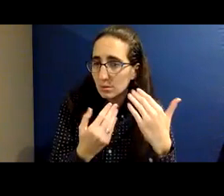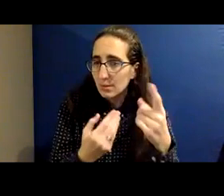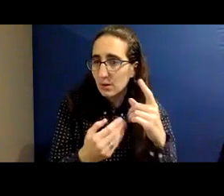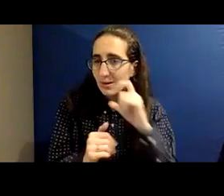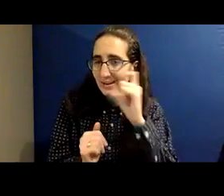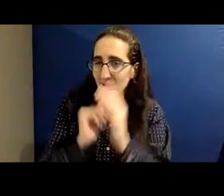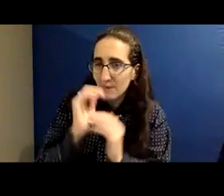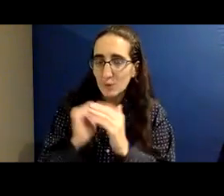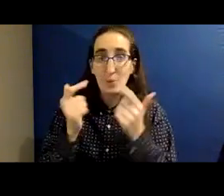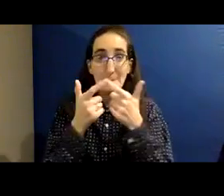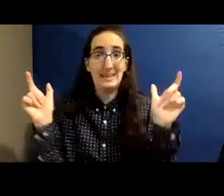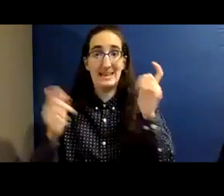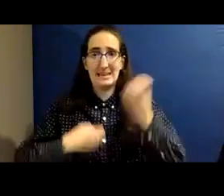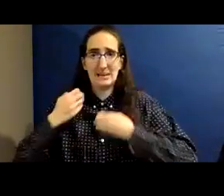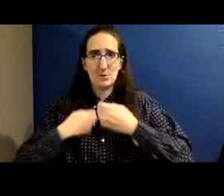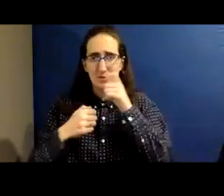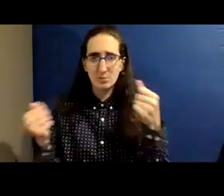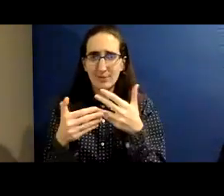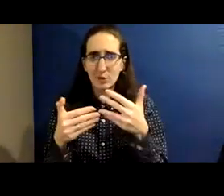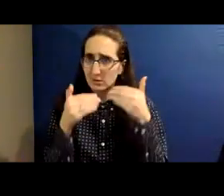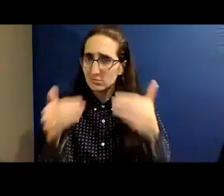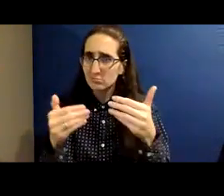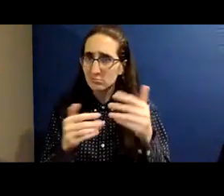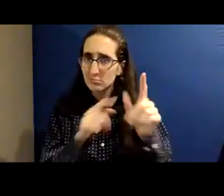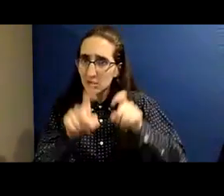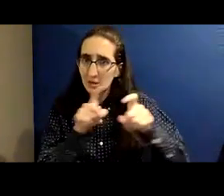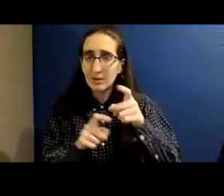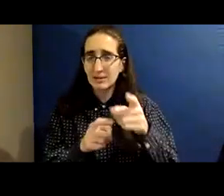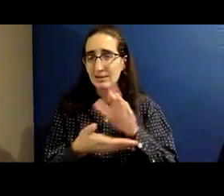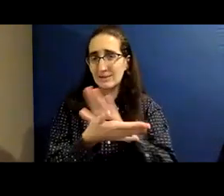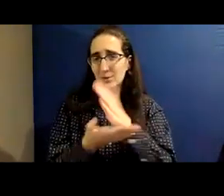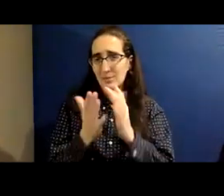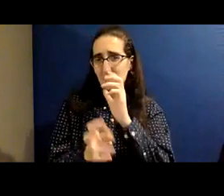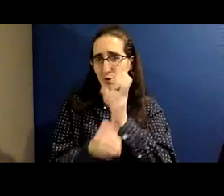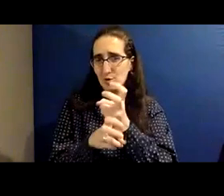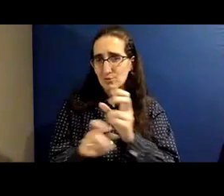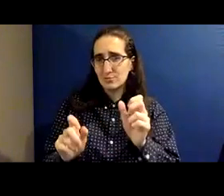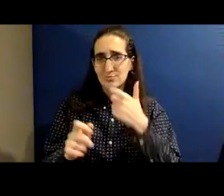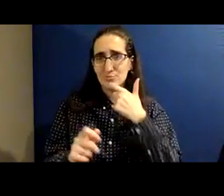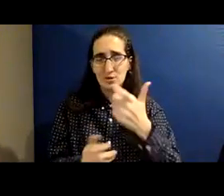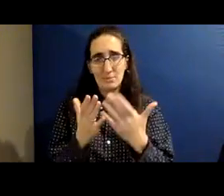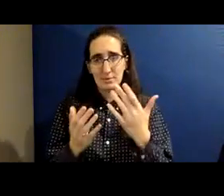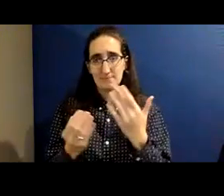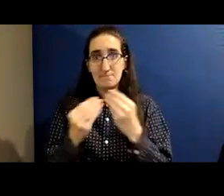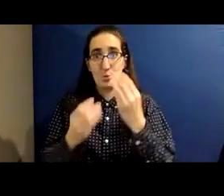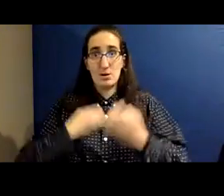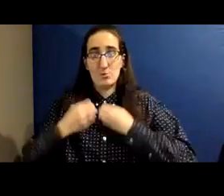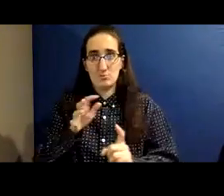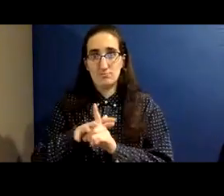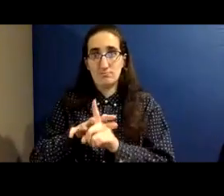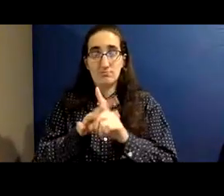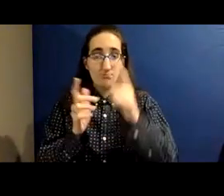big emotions. So this video may be hard to watch and might bring up more emotion for you. So feel free